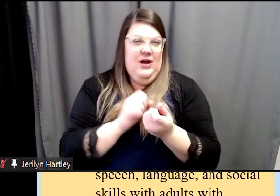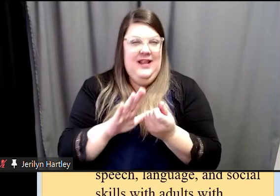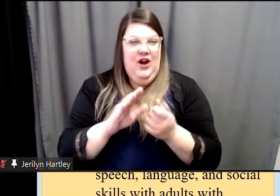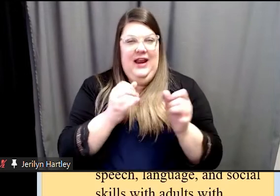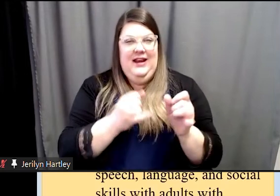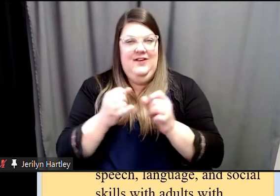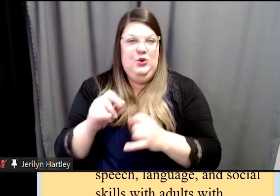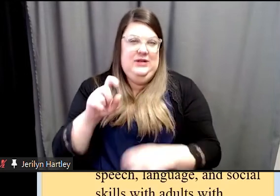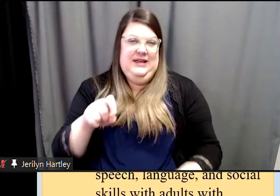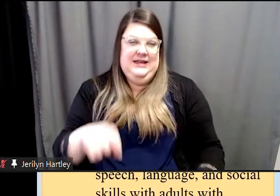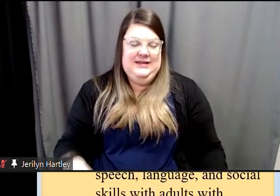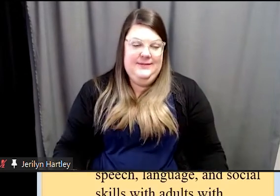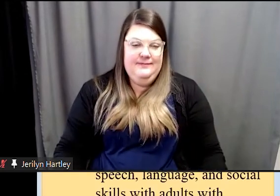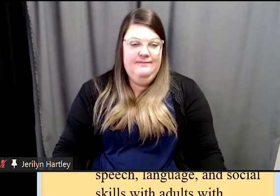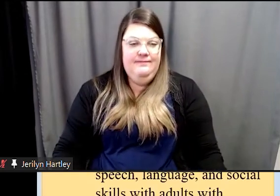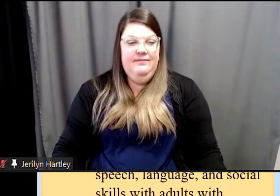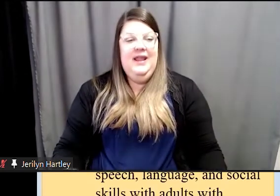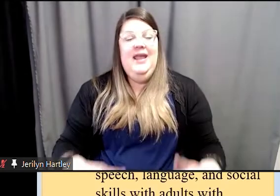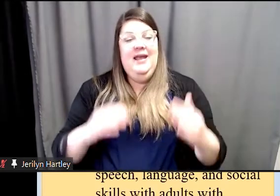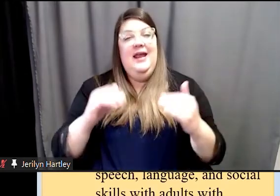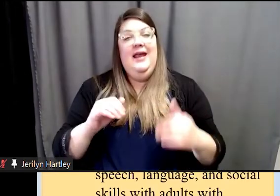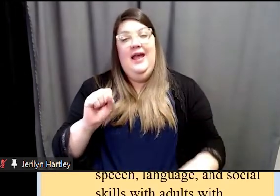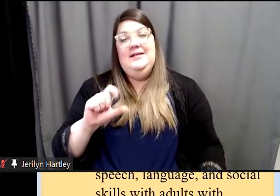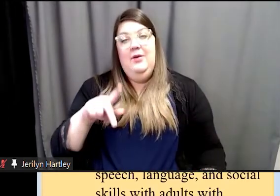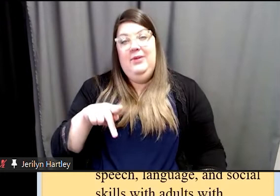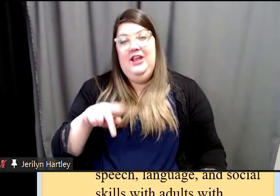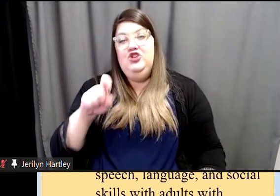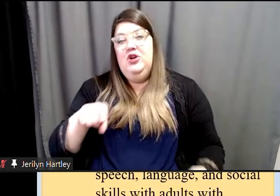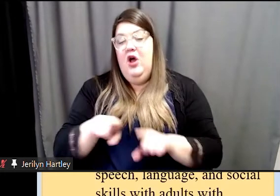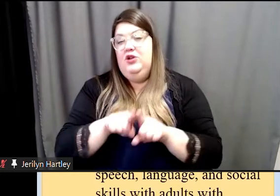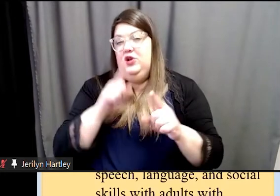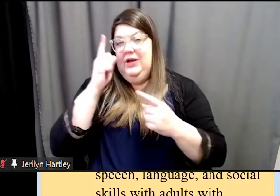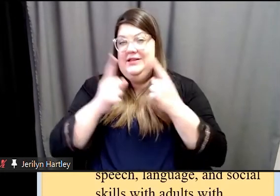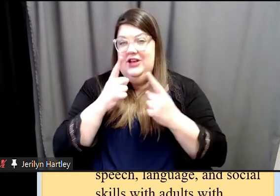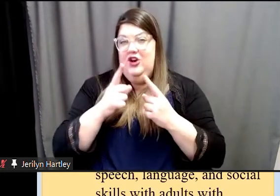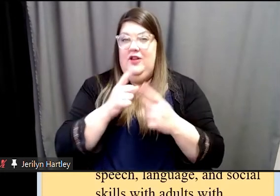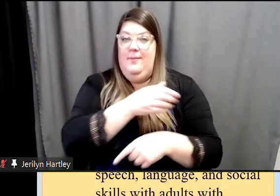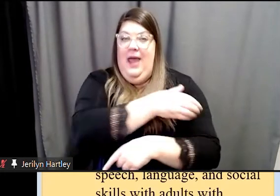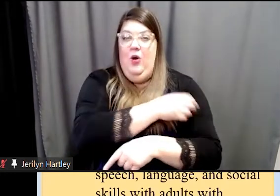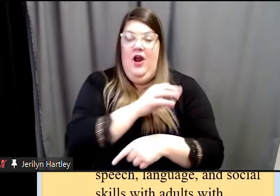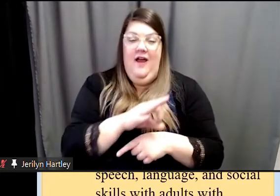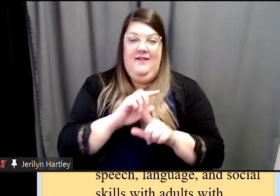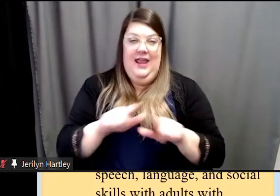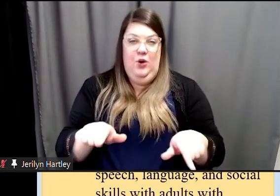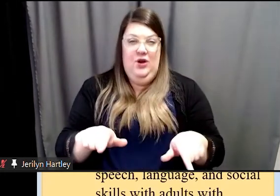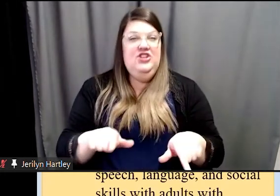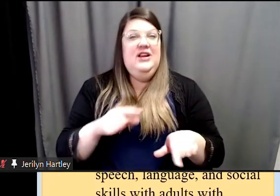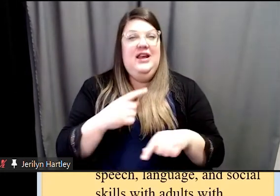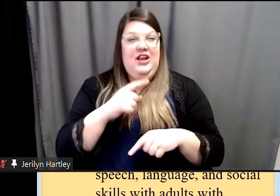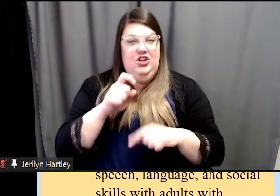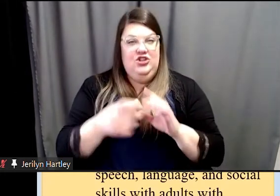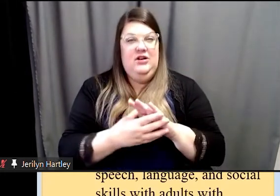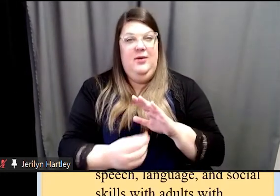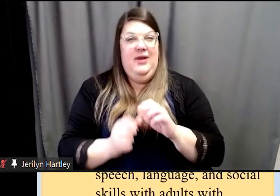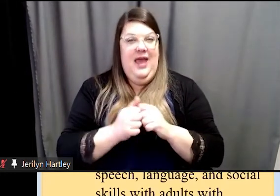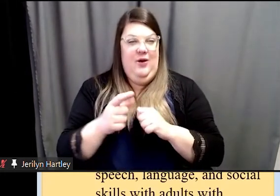needs. Next, SLP should also consider the power of language. SLP should replicate how the patient